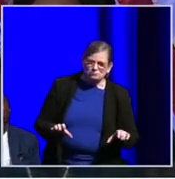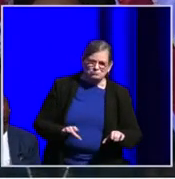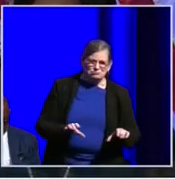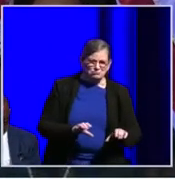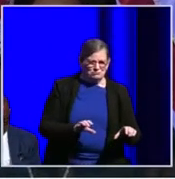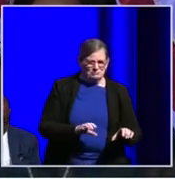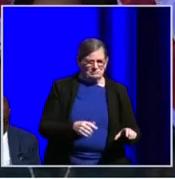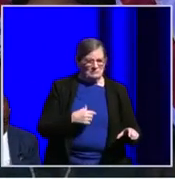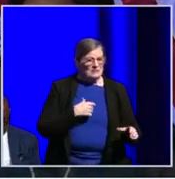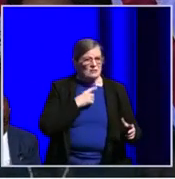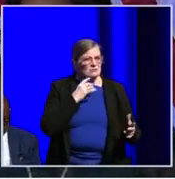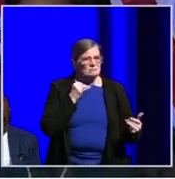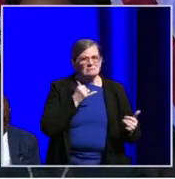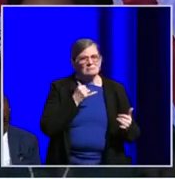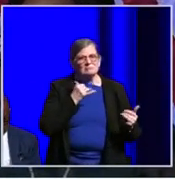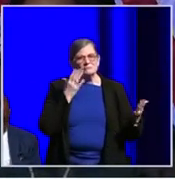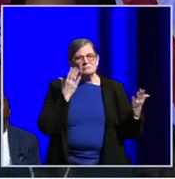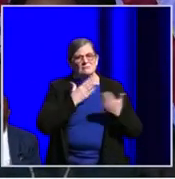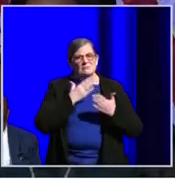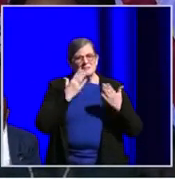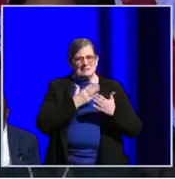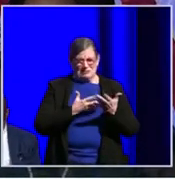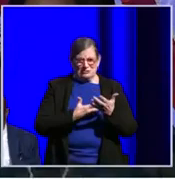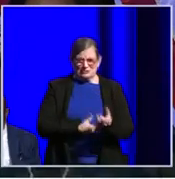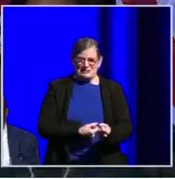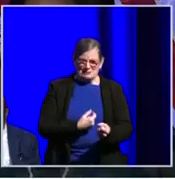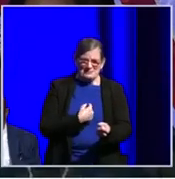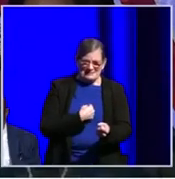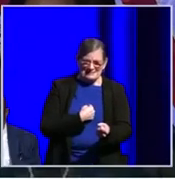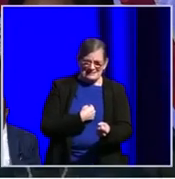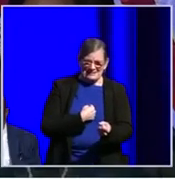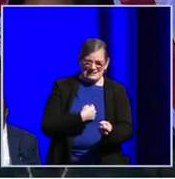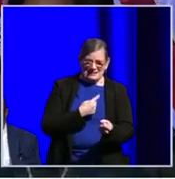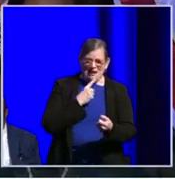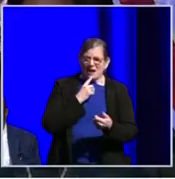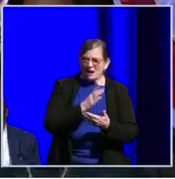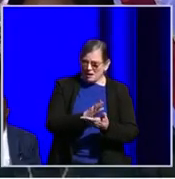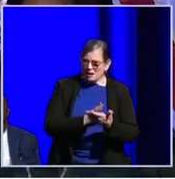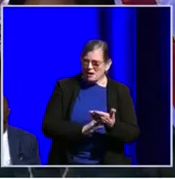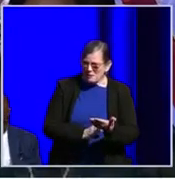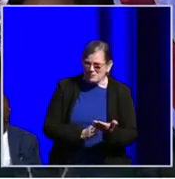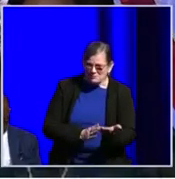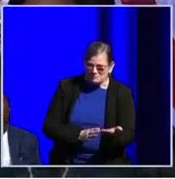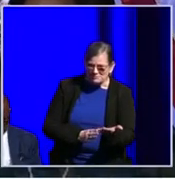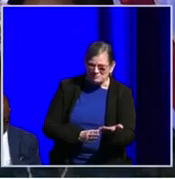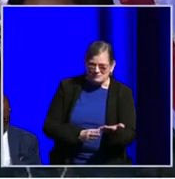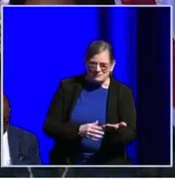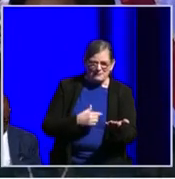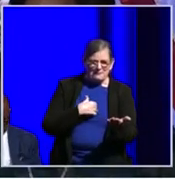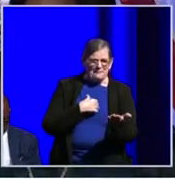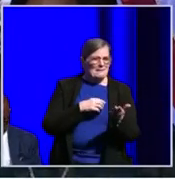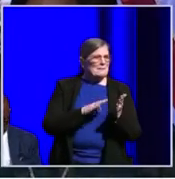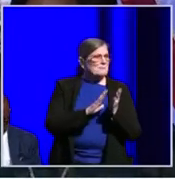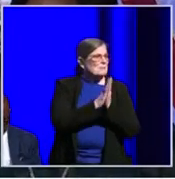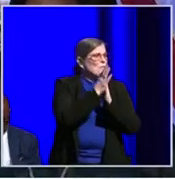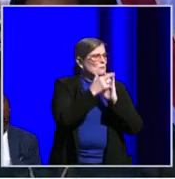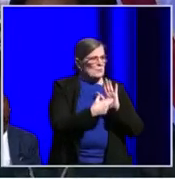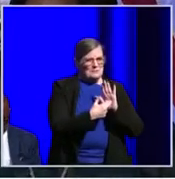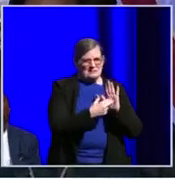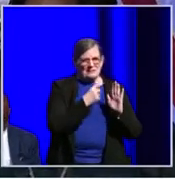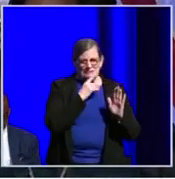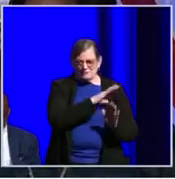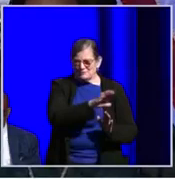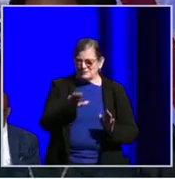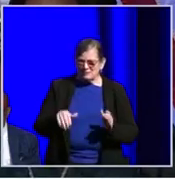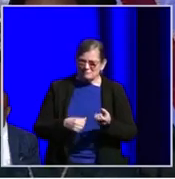residents have placed in me to represent them, to advocate for them, and to use the law to help them make their